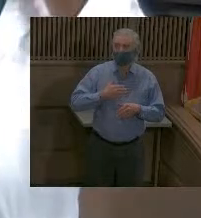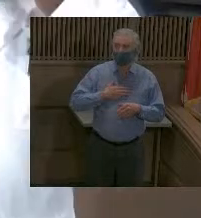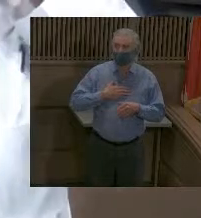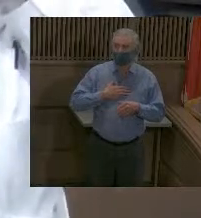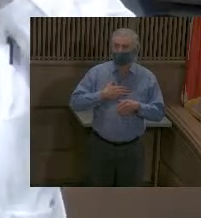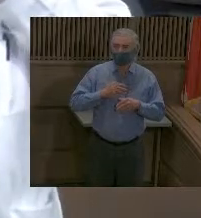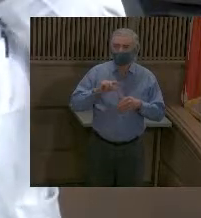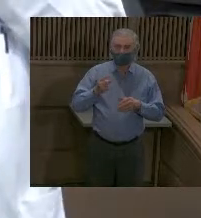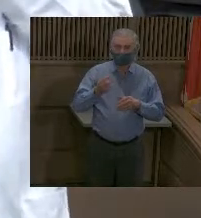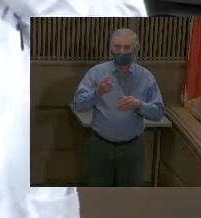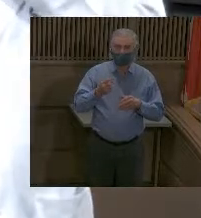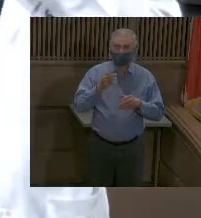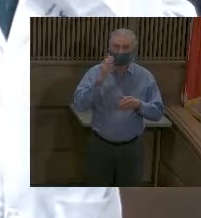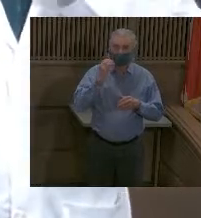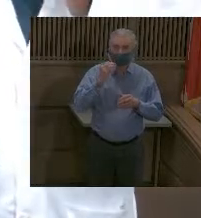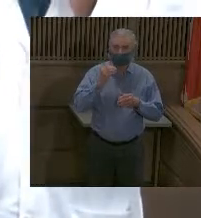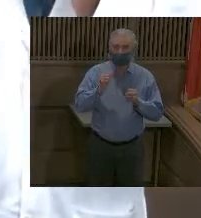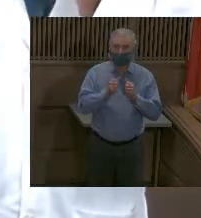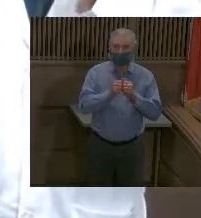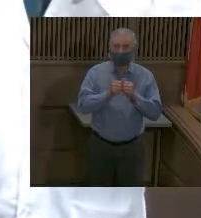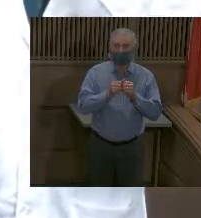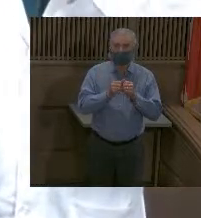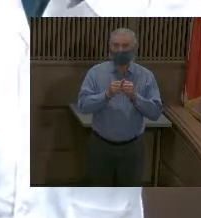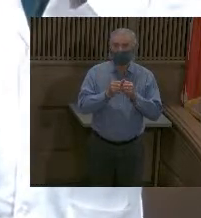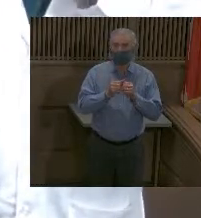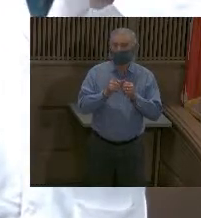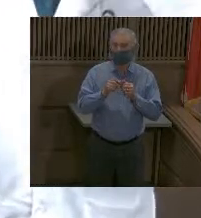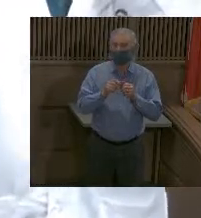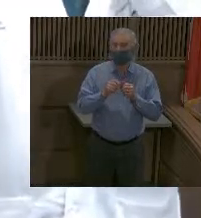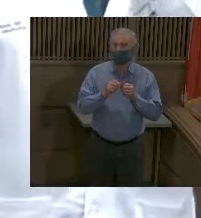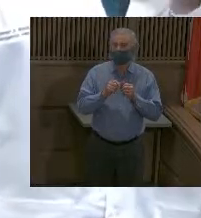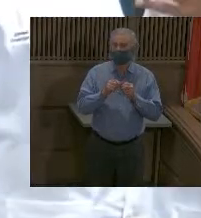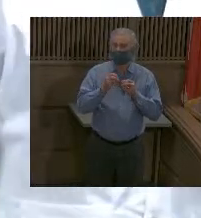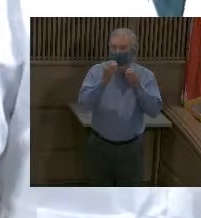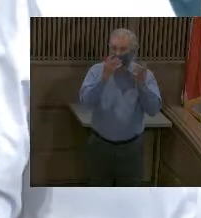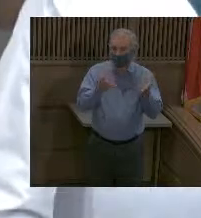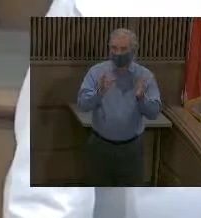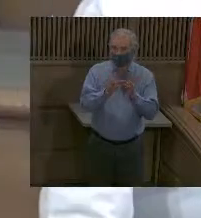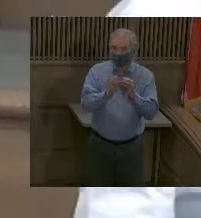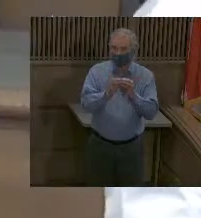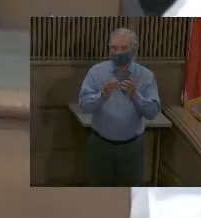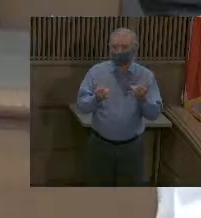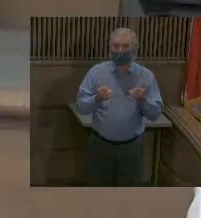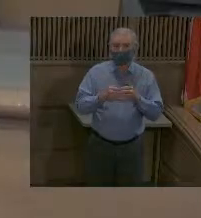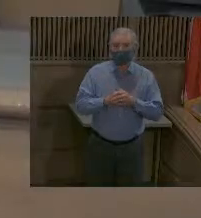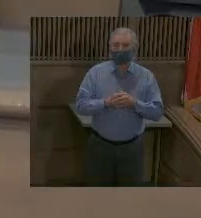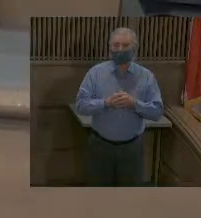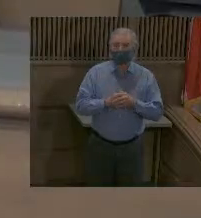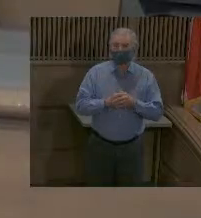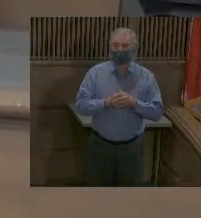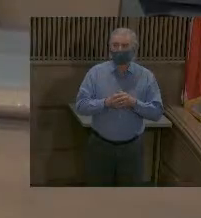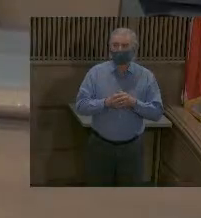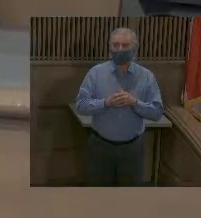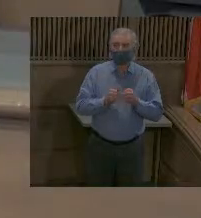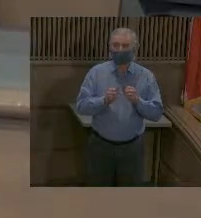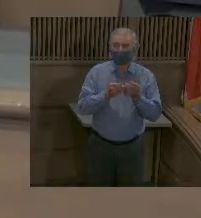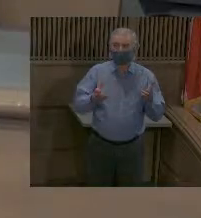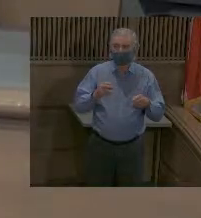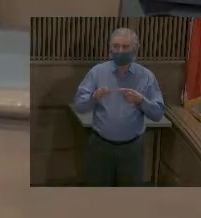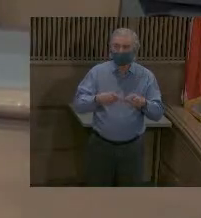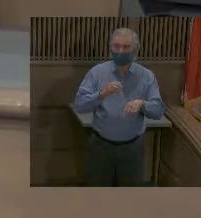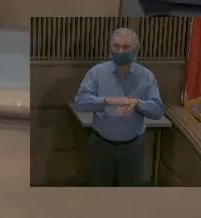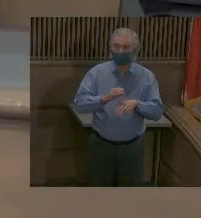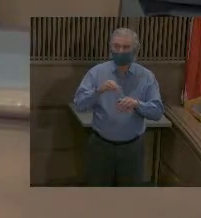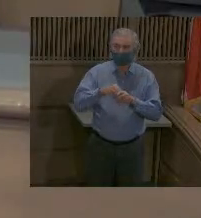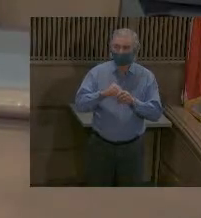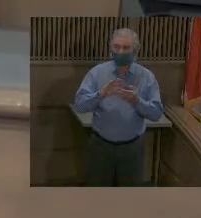experience of presenting a press conference, and so I do want to share a little information about the vaccination effort that's ongoing in our community. So